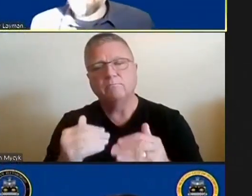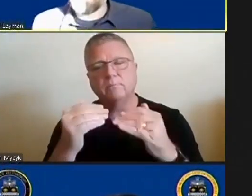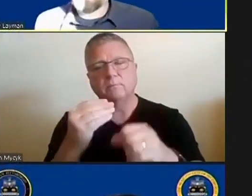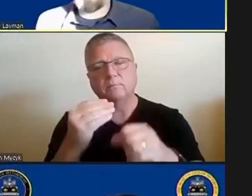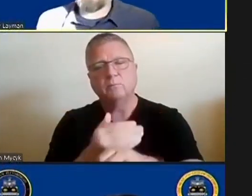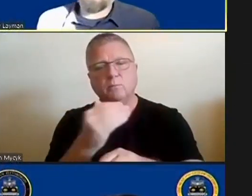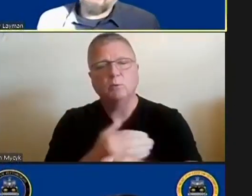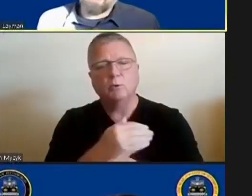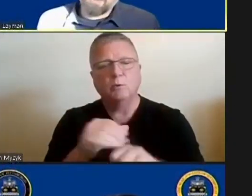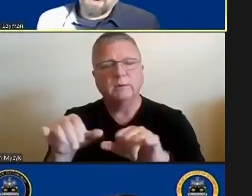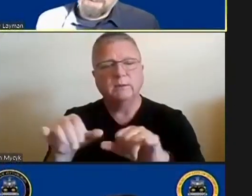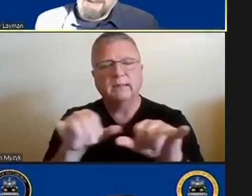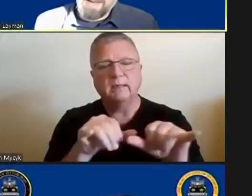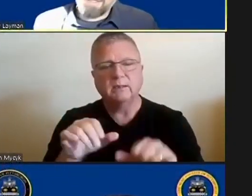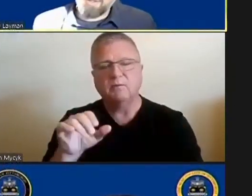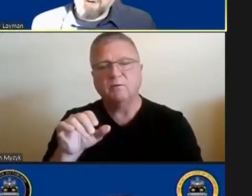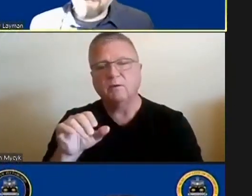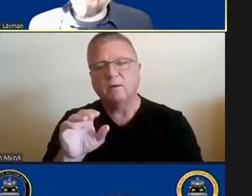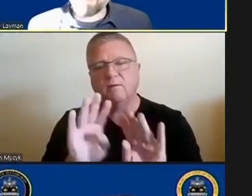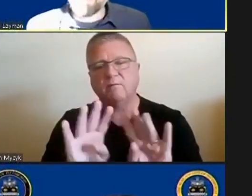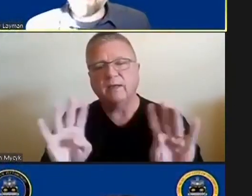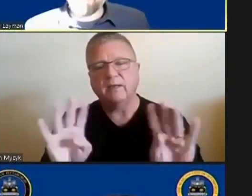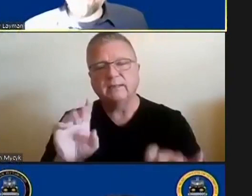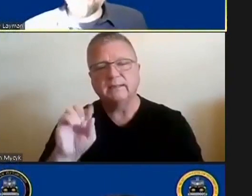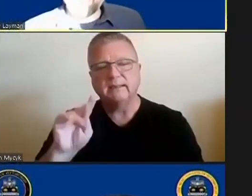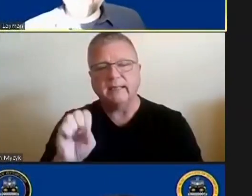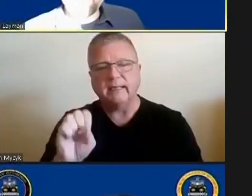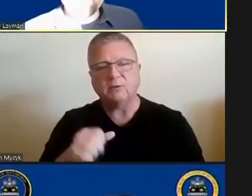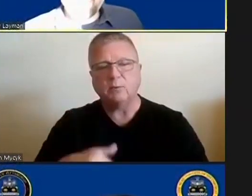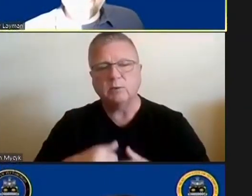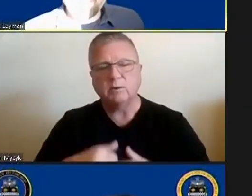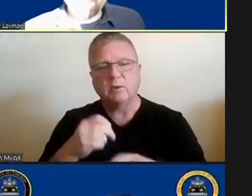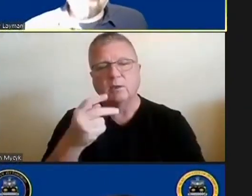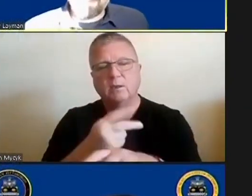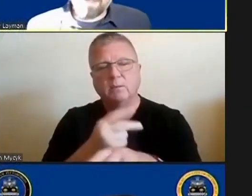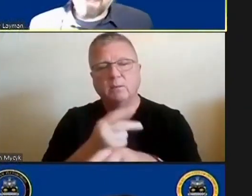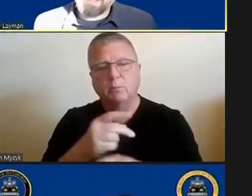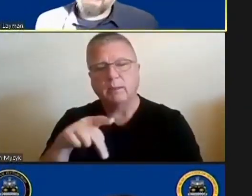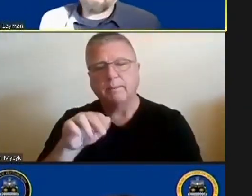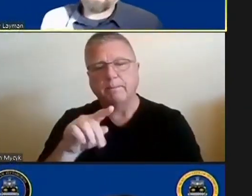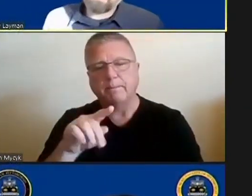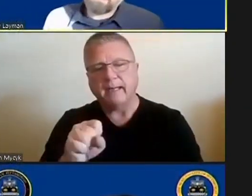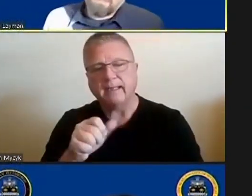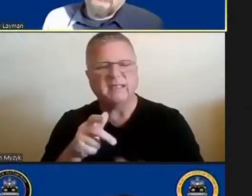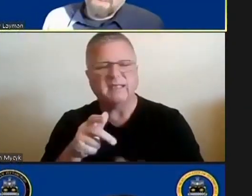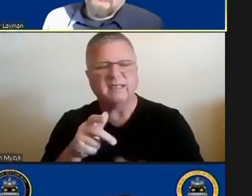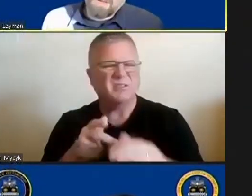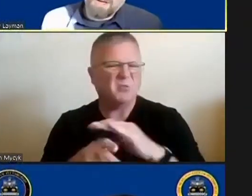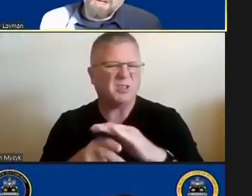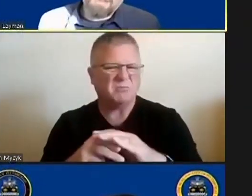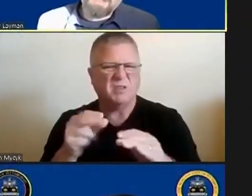decks, residential parking pads, and garages with fewer than 4 spaces.